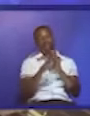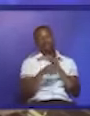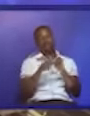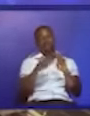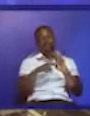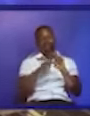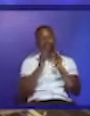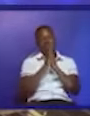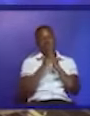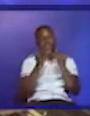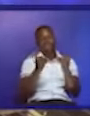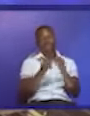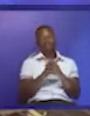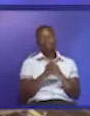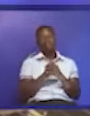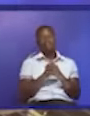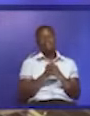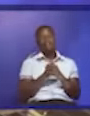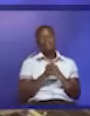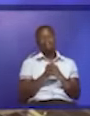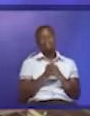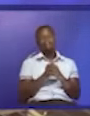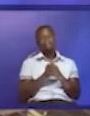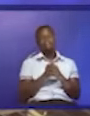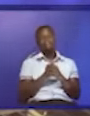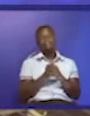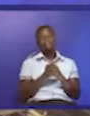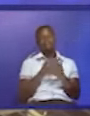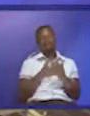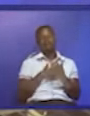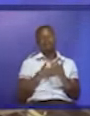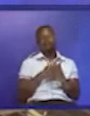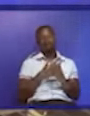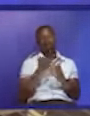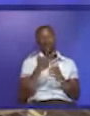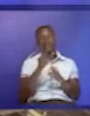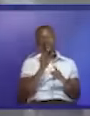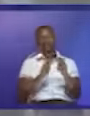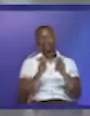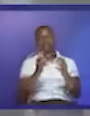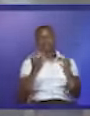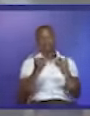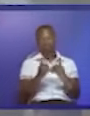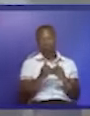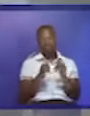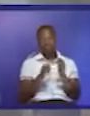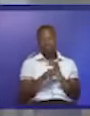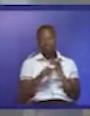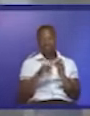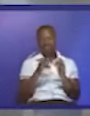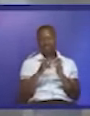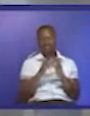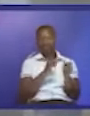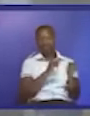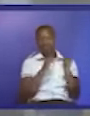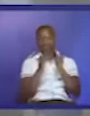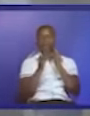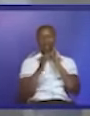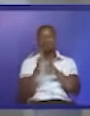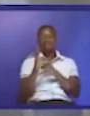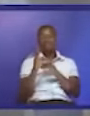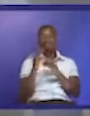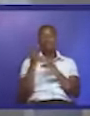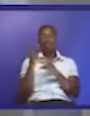pray. Please bring three people right now. I just saw a wind. The power of God is coming on three people, one of them